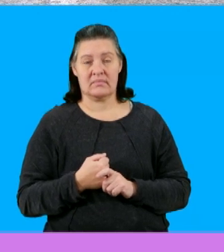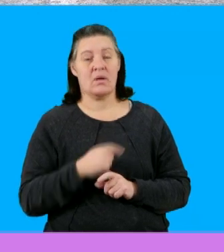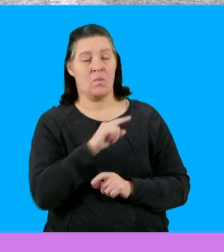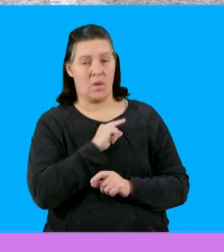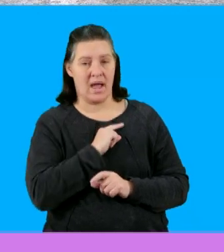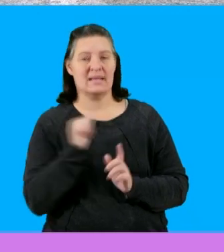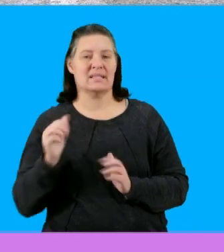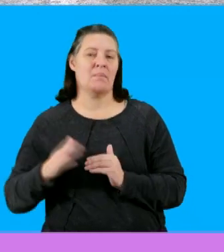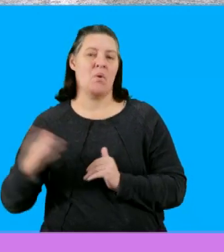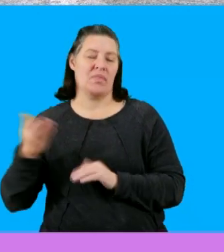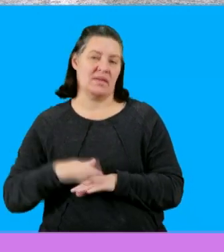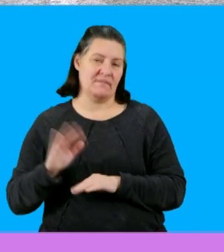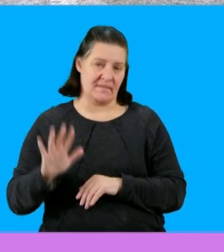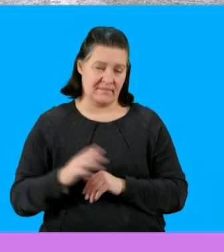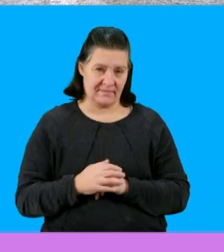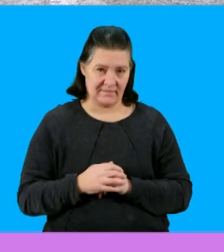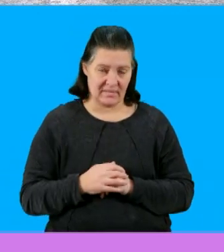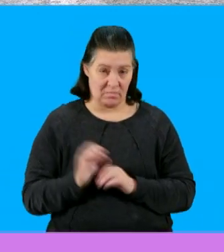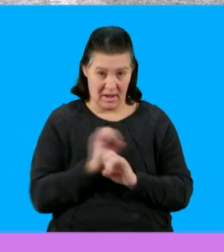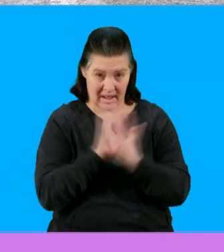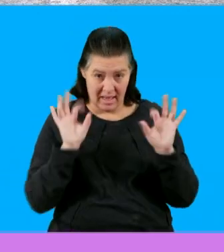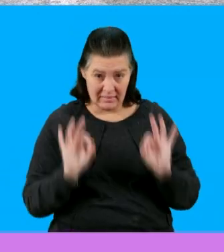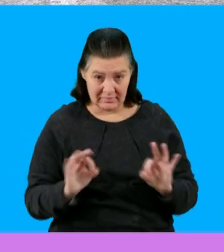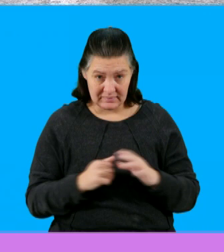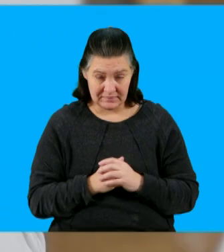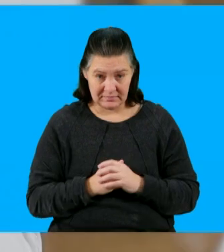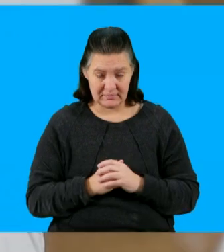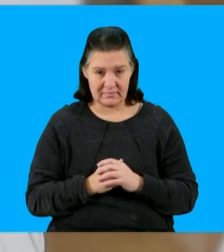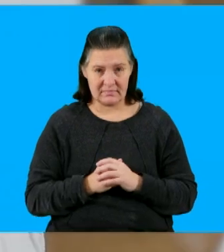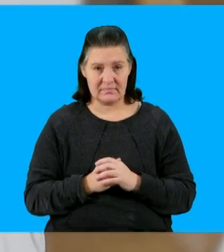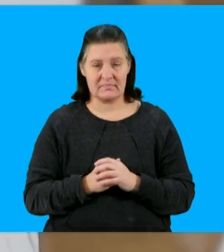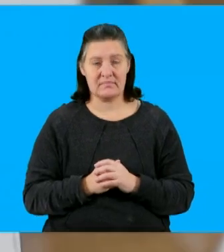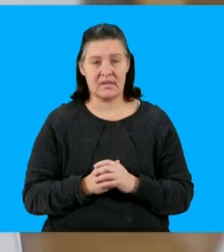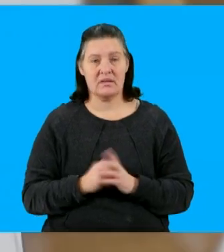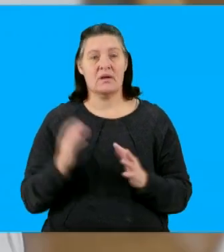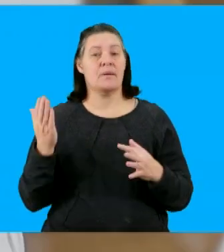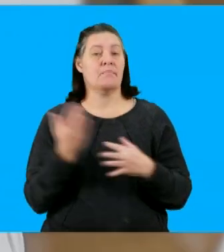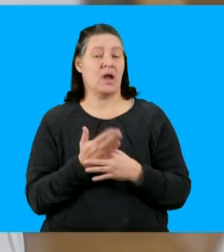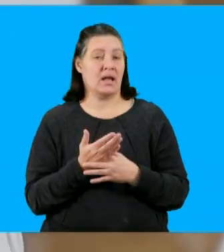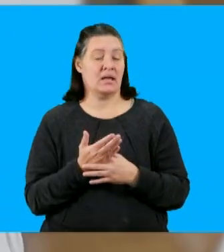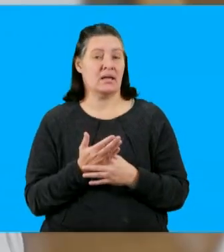1 because 6 is more than 5. Guys, I hope that's clear to all of you. All right, guys, let us